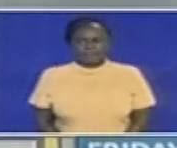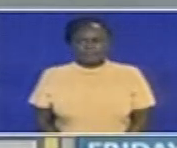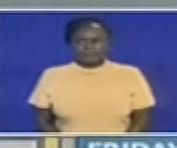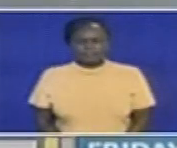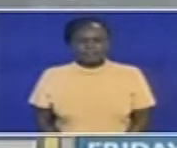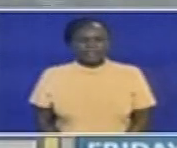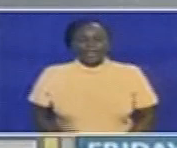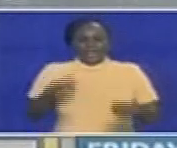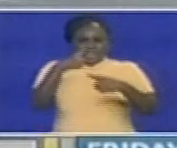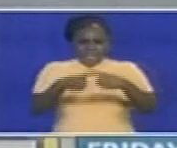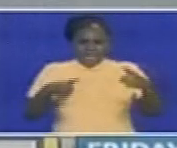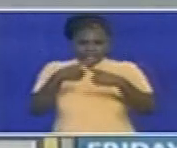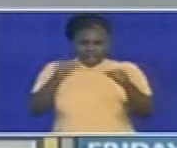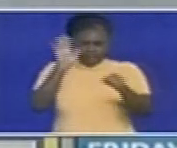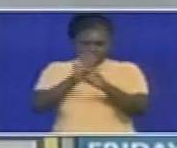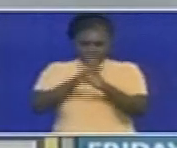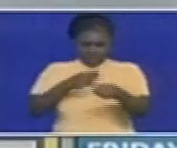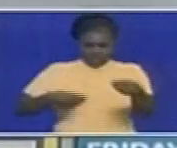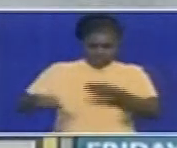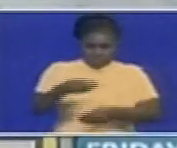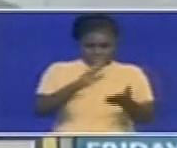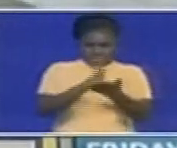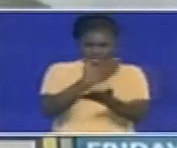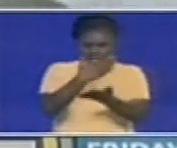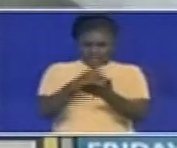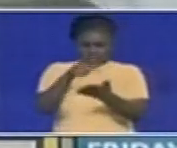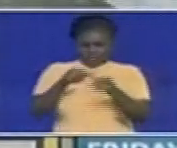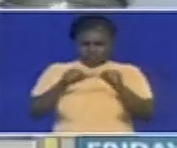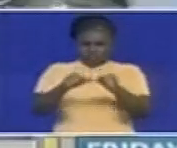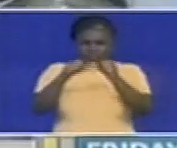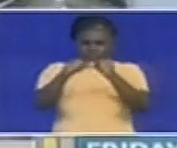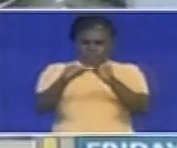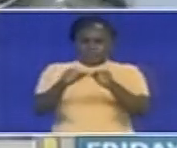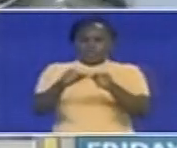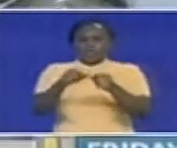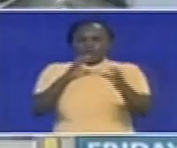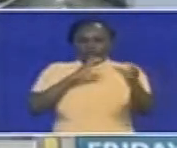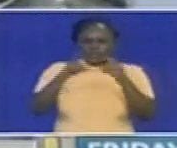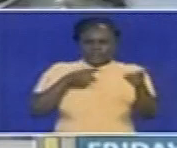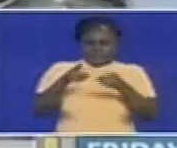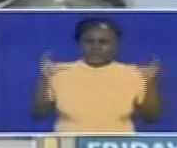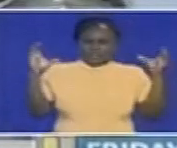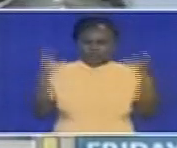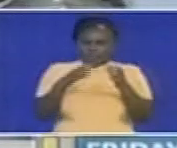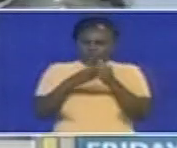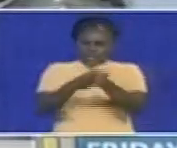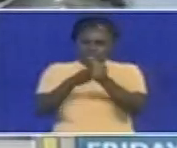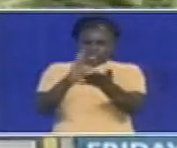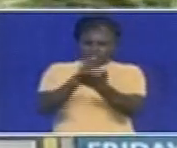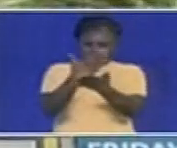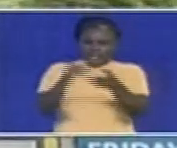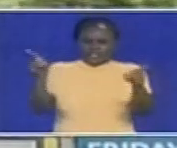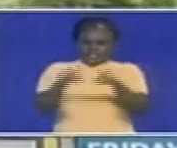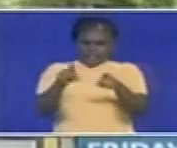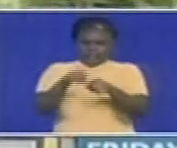For several years, the debate on infrastructure sharing in Kenya has dominated the airtime. Safaricom, the leading operator by market share, has often